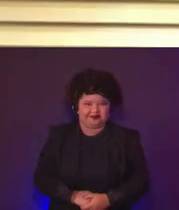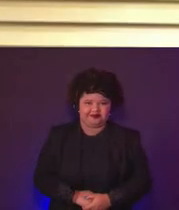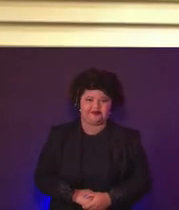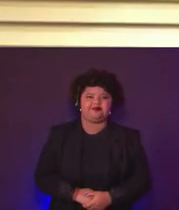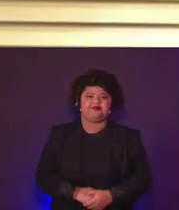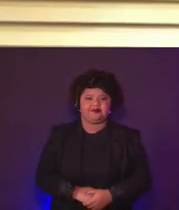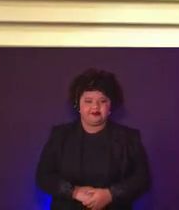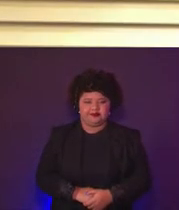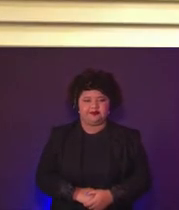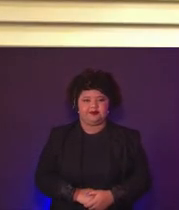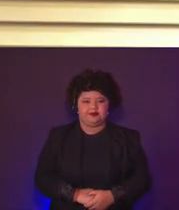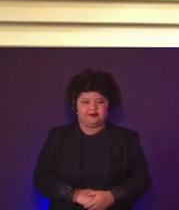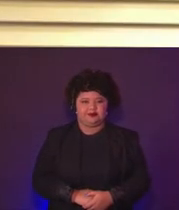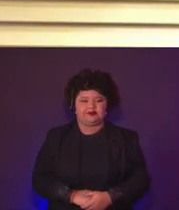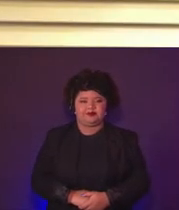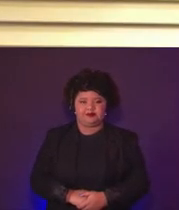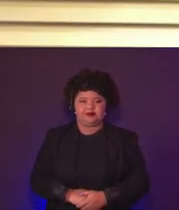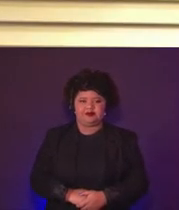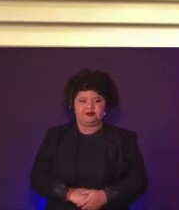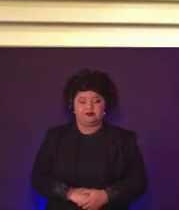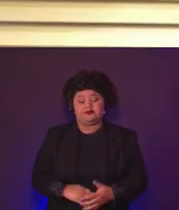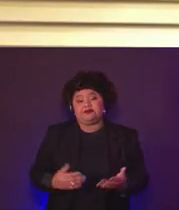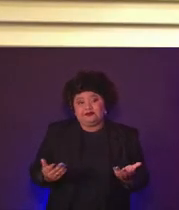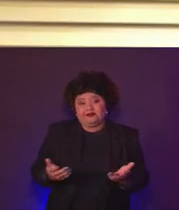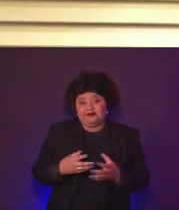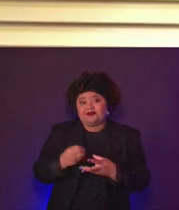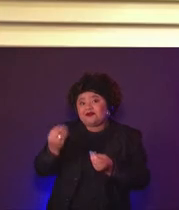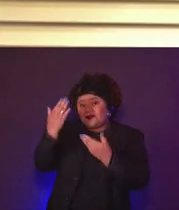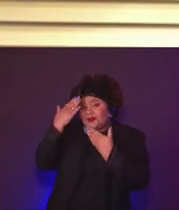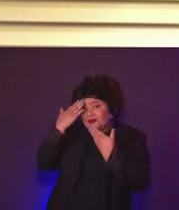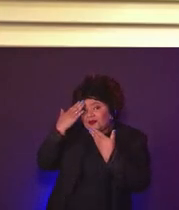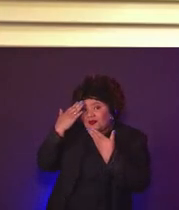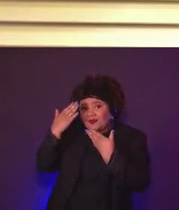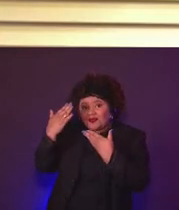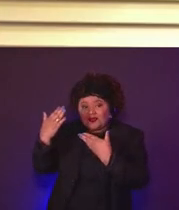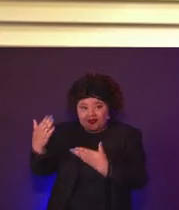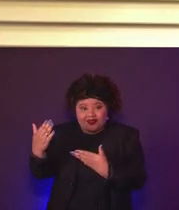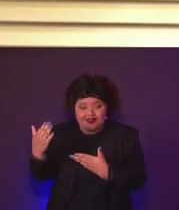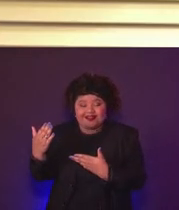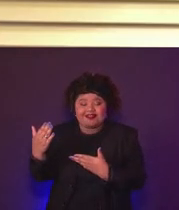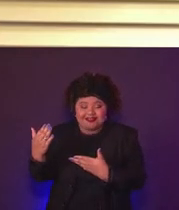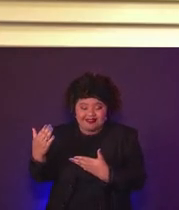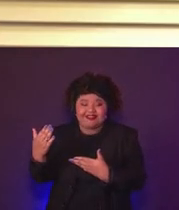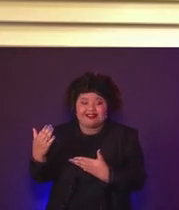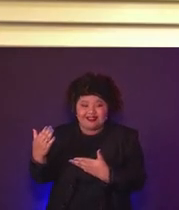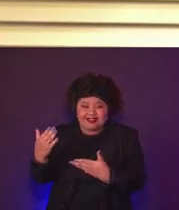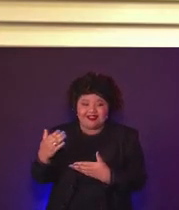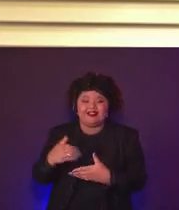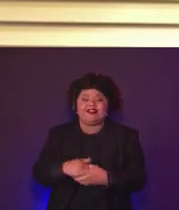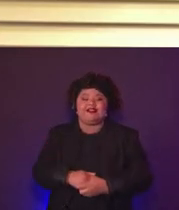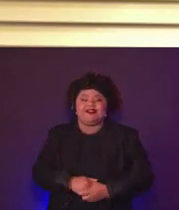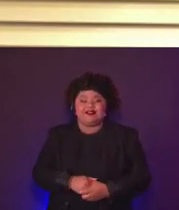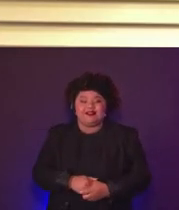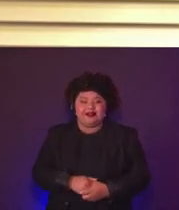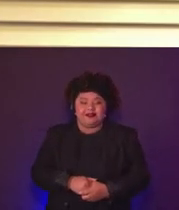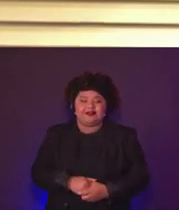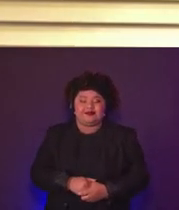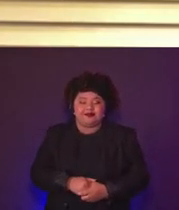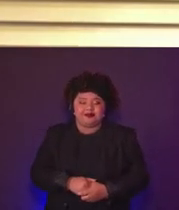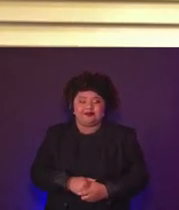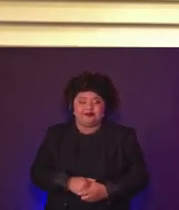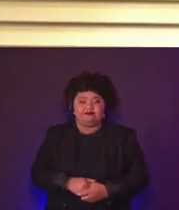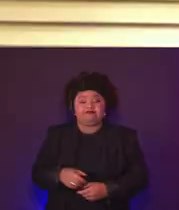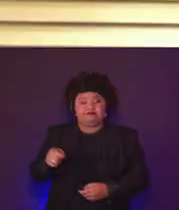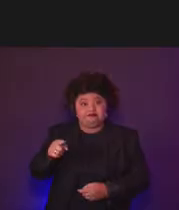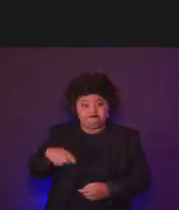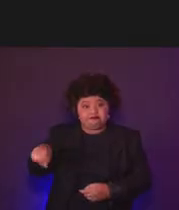I'm here today waiting the call of my father's former colleague from the Nieman Fellowship that met at Harvard